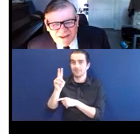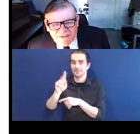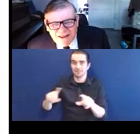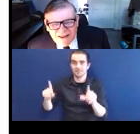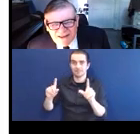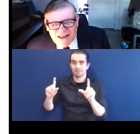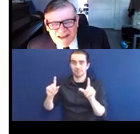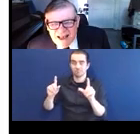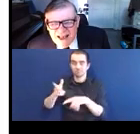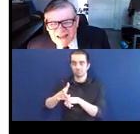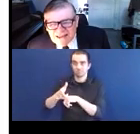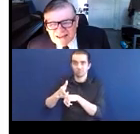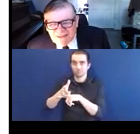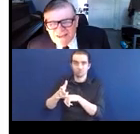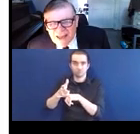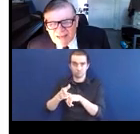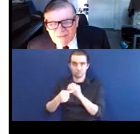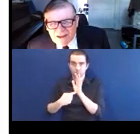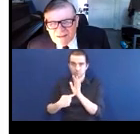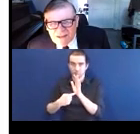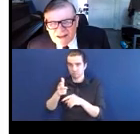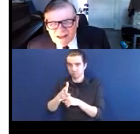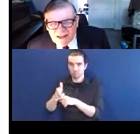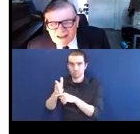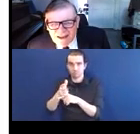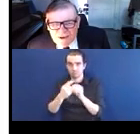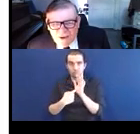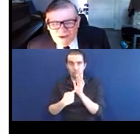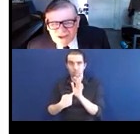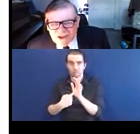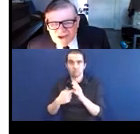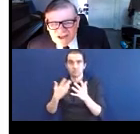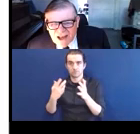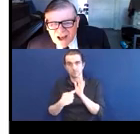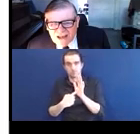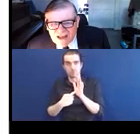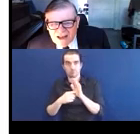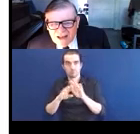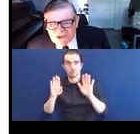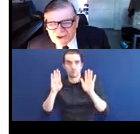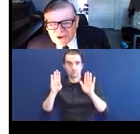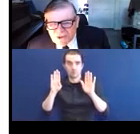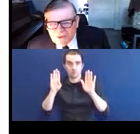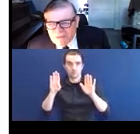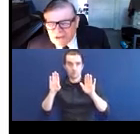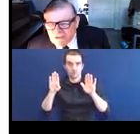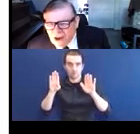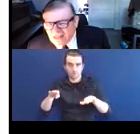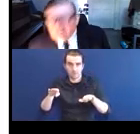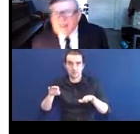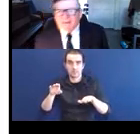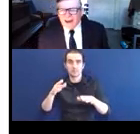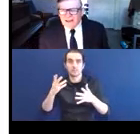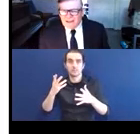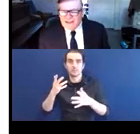bit, the fence, and they've done that, but immediately one of the security guards comes through with pepper spray into